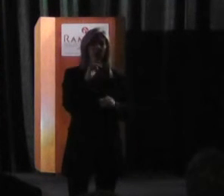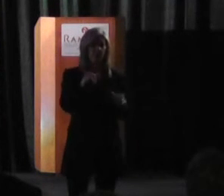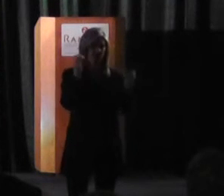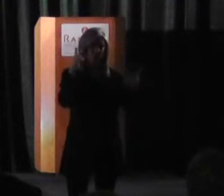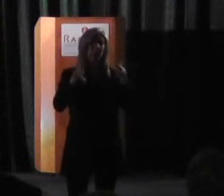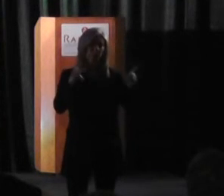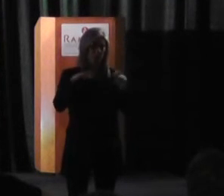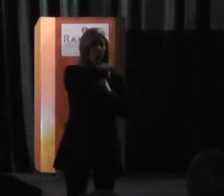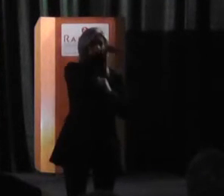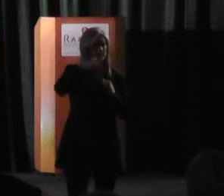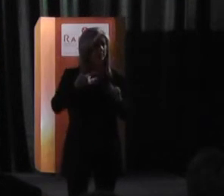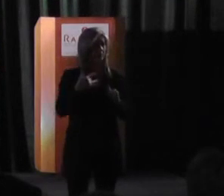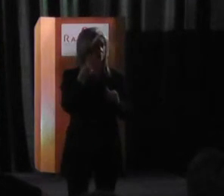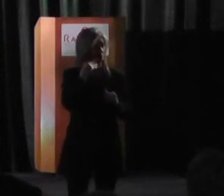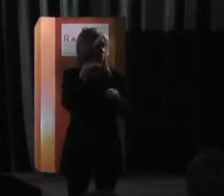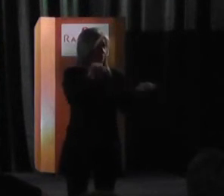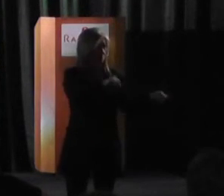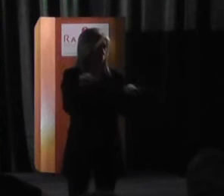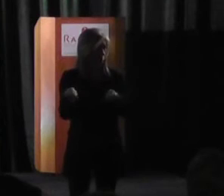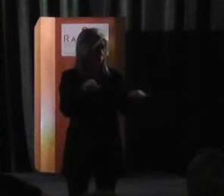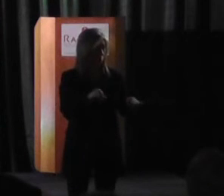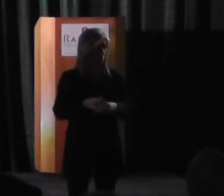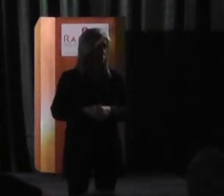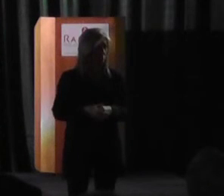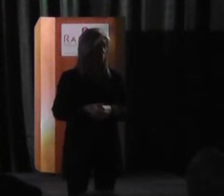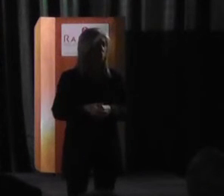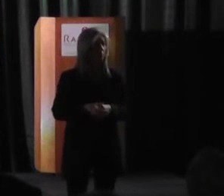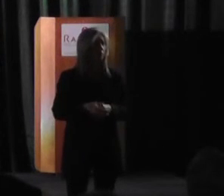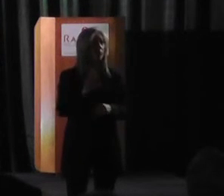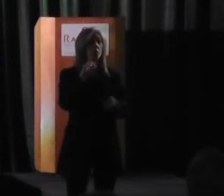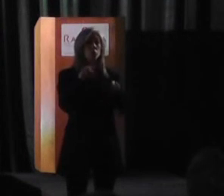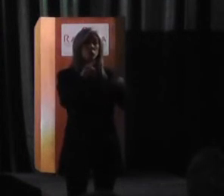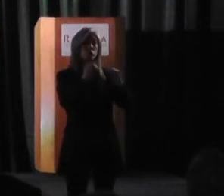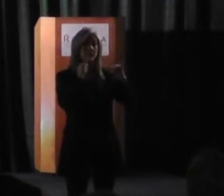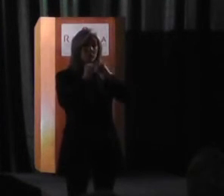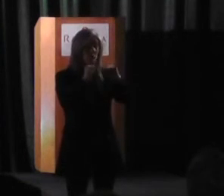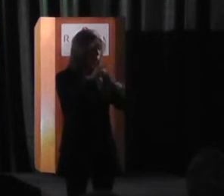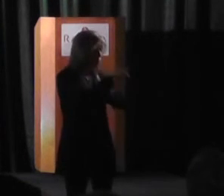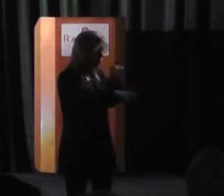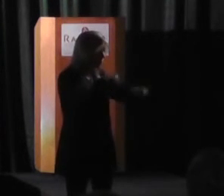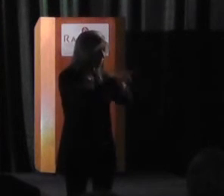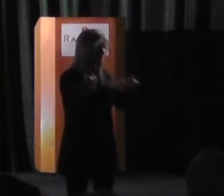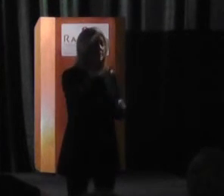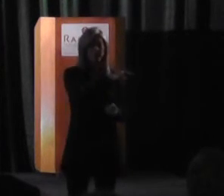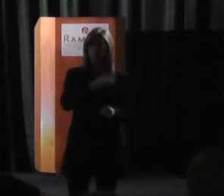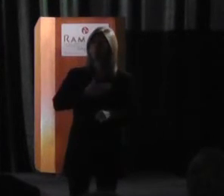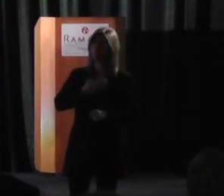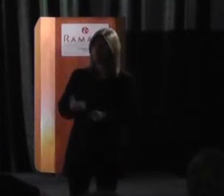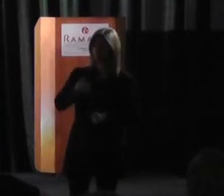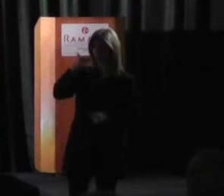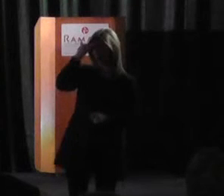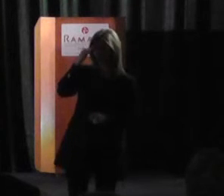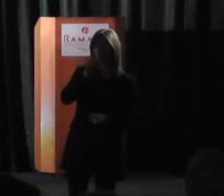ISTAR. In interviews, he talks about knowing that his stuttering is never going to leave him, and he's right, because there is no